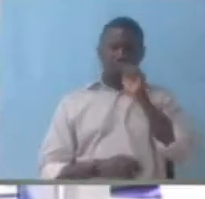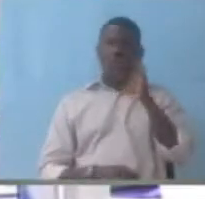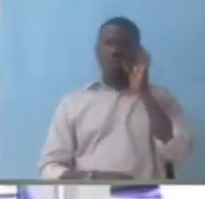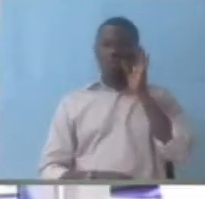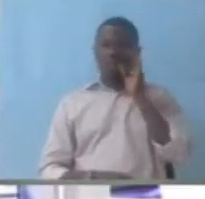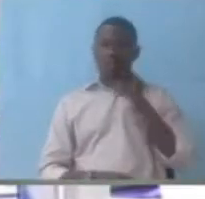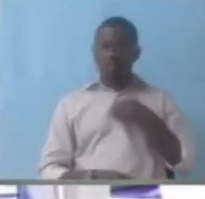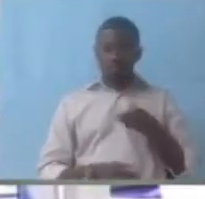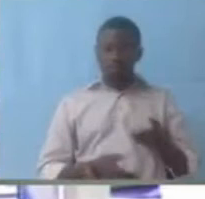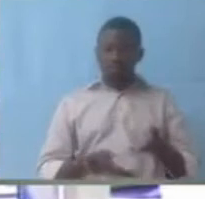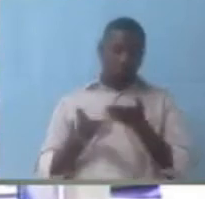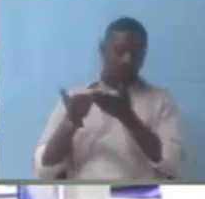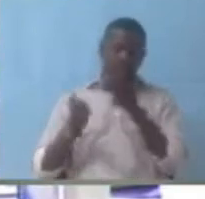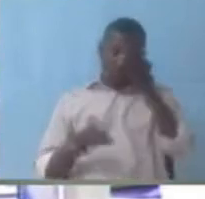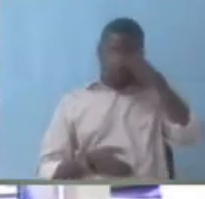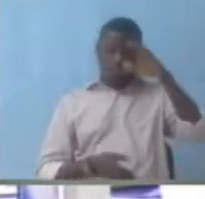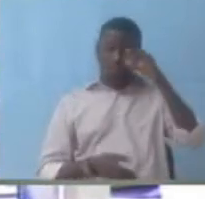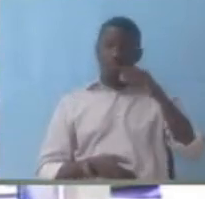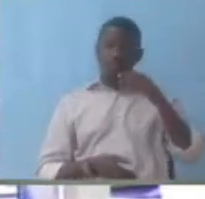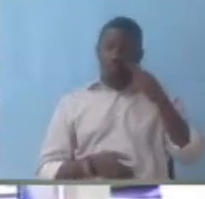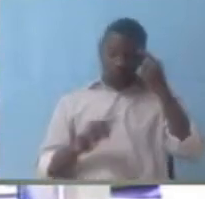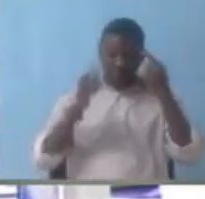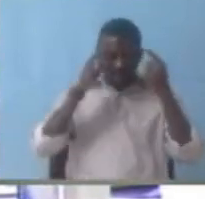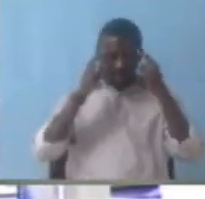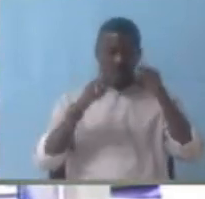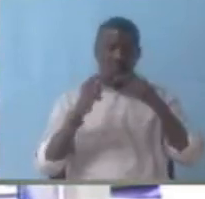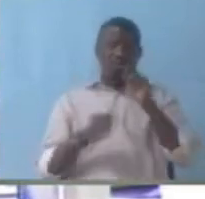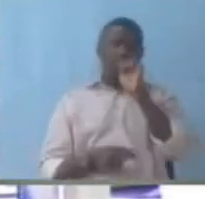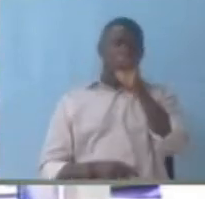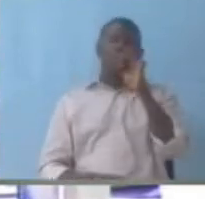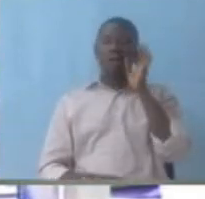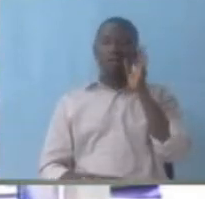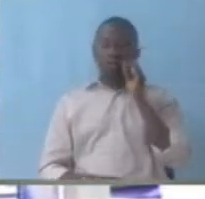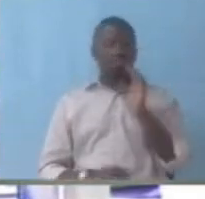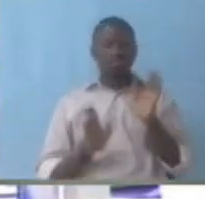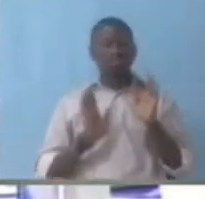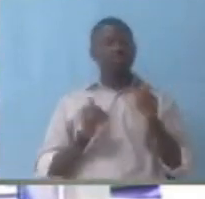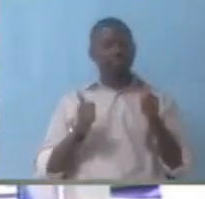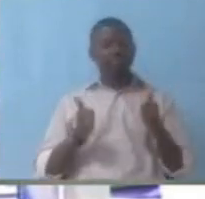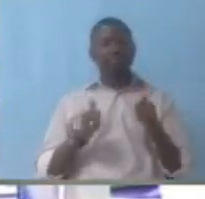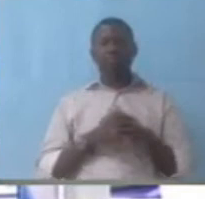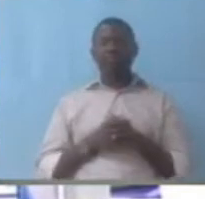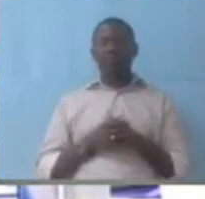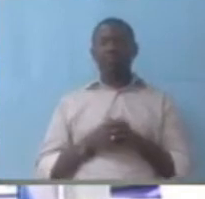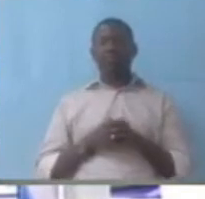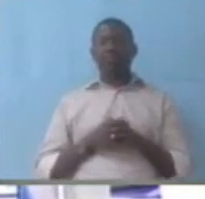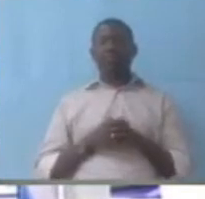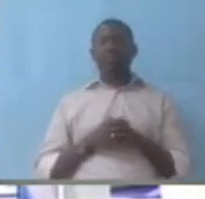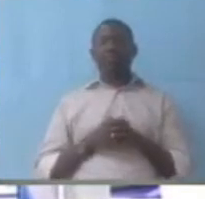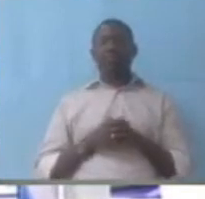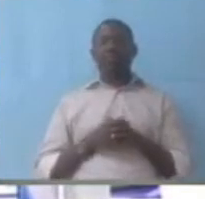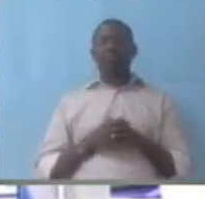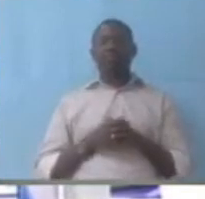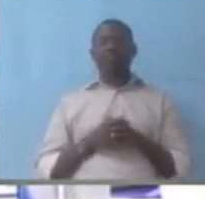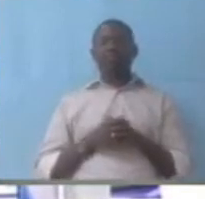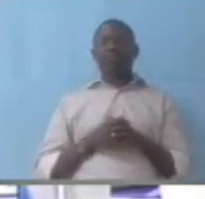will allow the commissioners to draw conclusions. Elijah Biro, Mba Bunya La Bakala and Wokang. Mina woja mina abulala commissioner